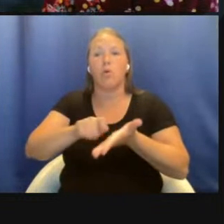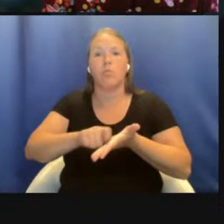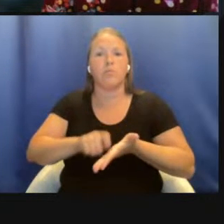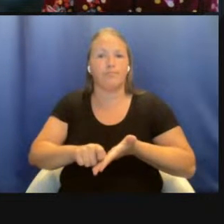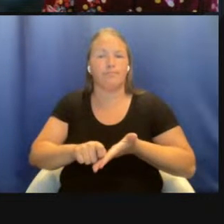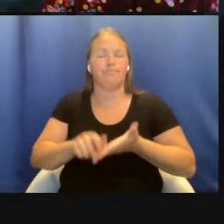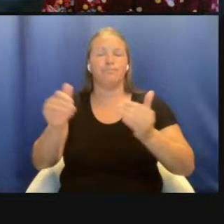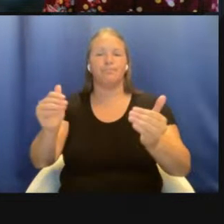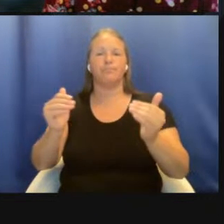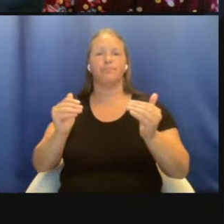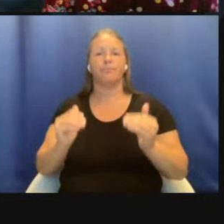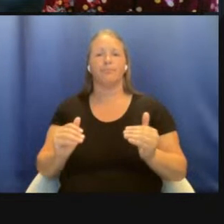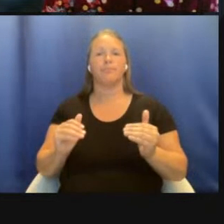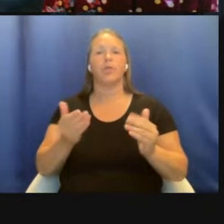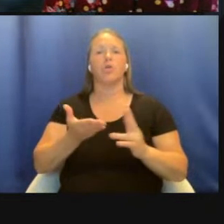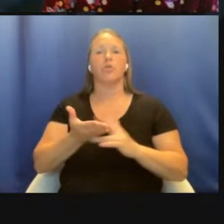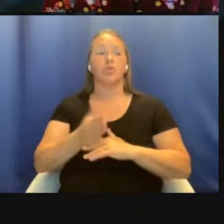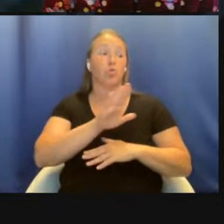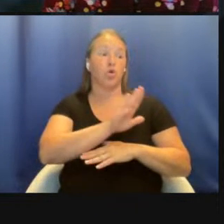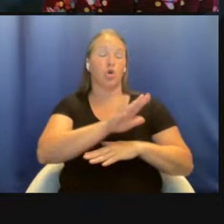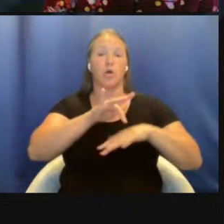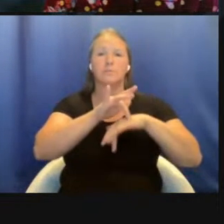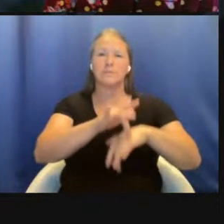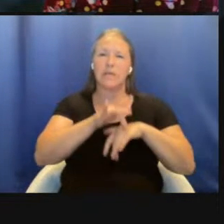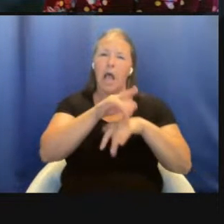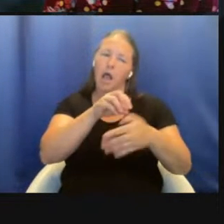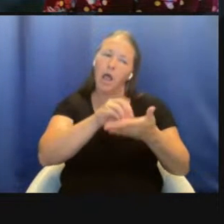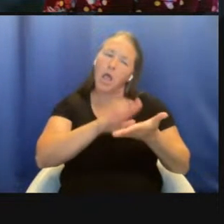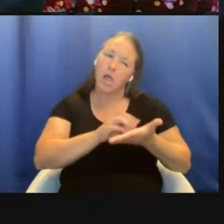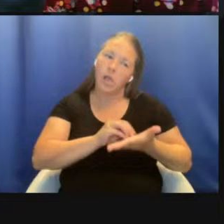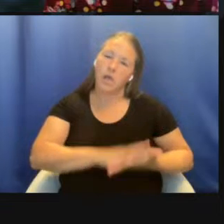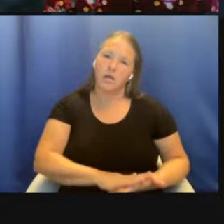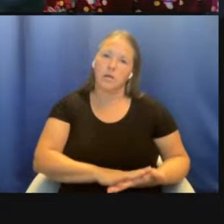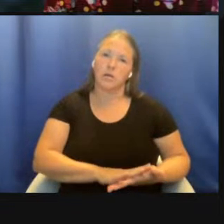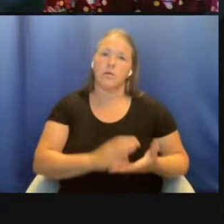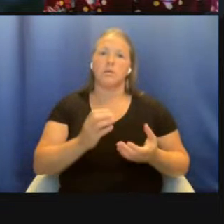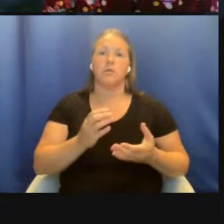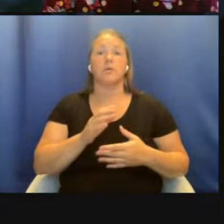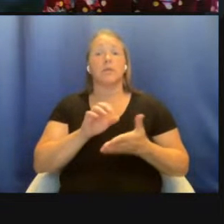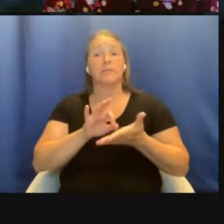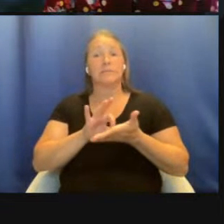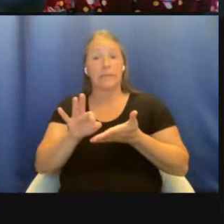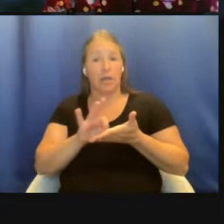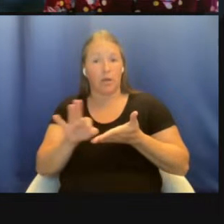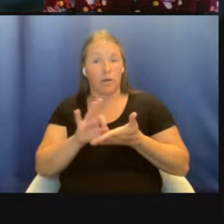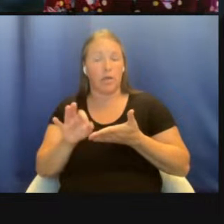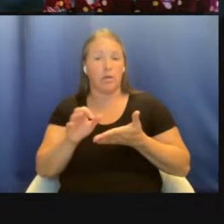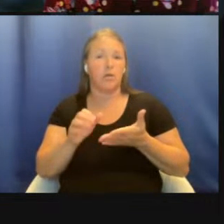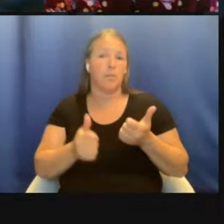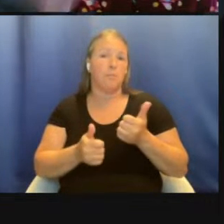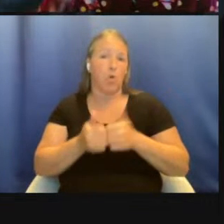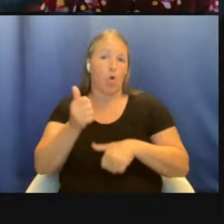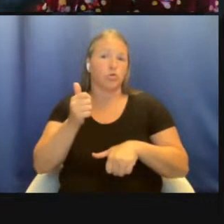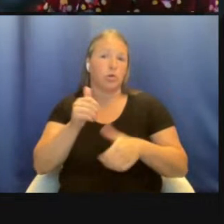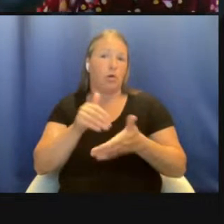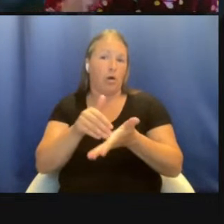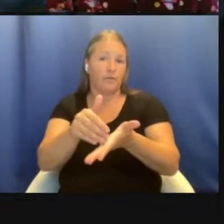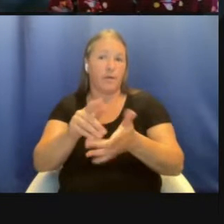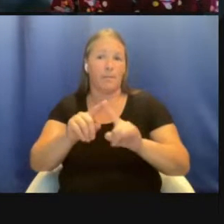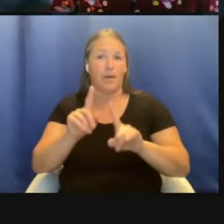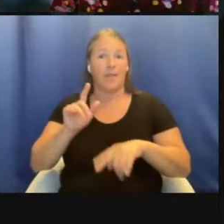In her obsessive record keeping, her account books in many cases are actually account books, but this being one of the most